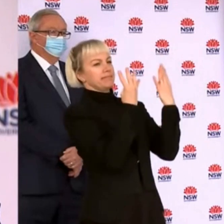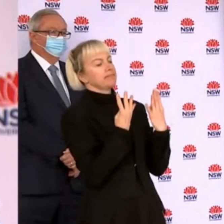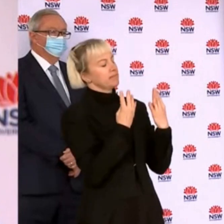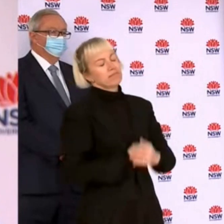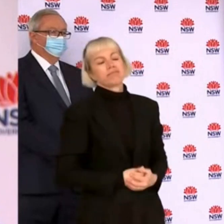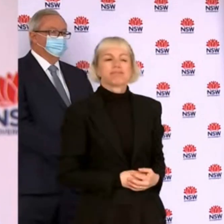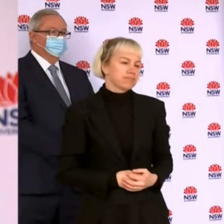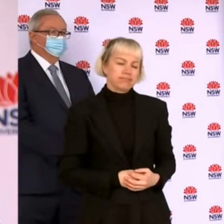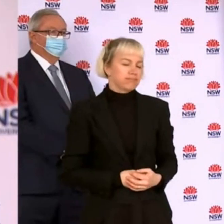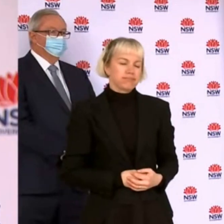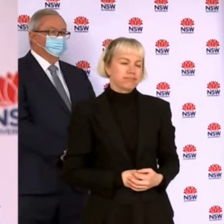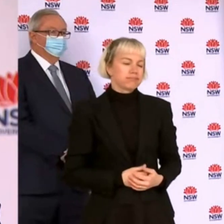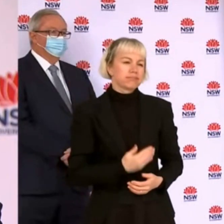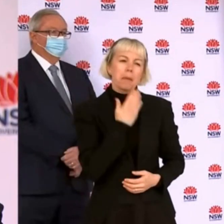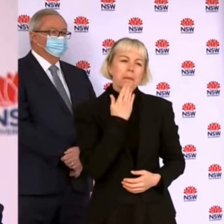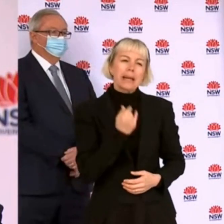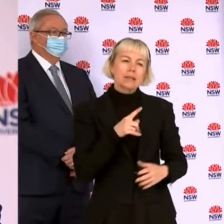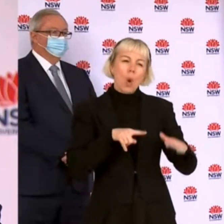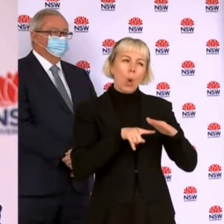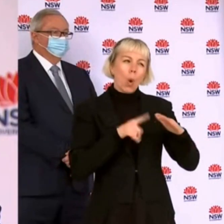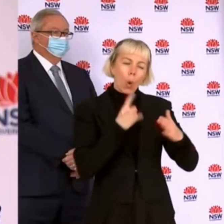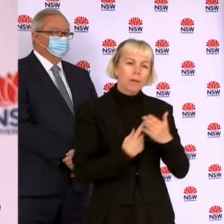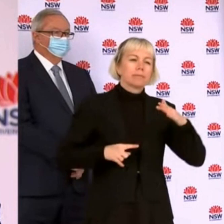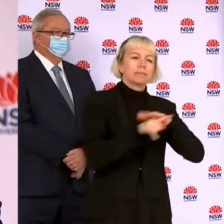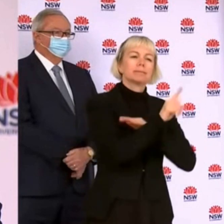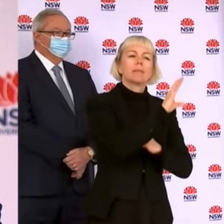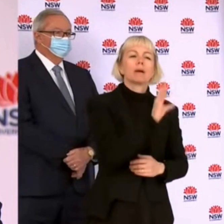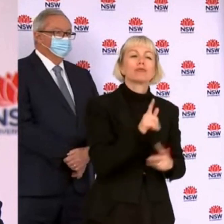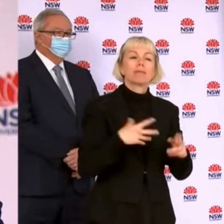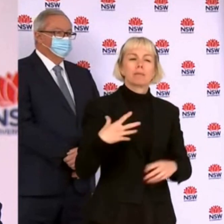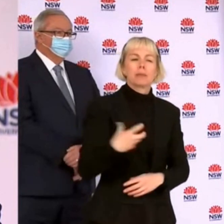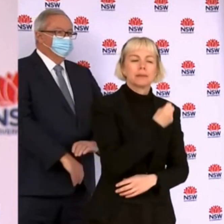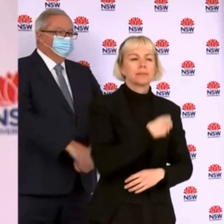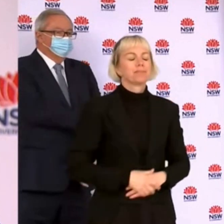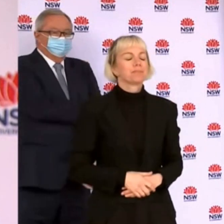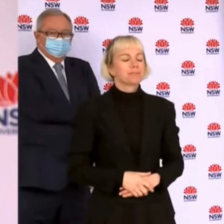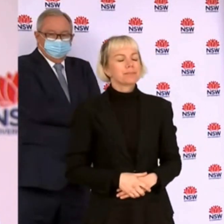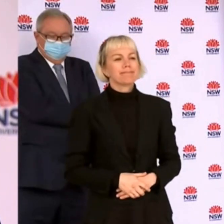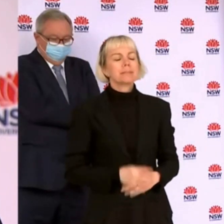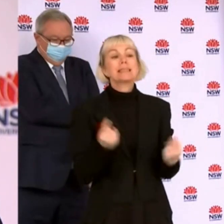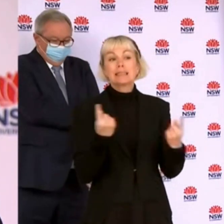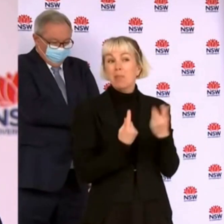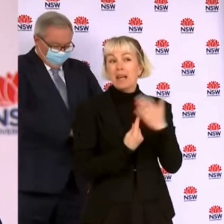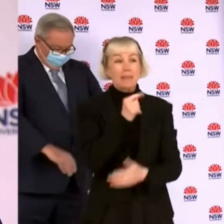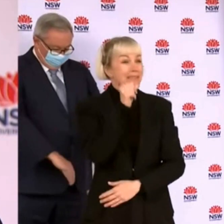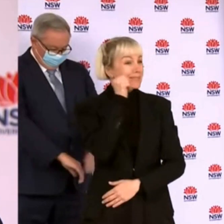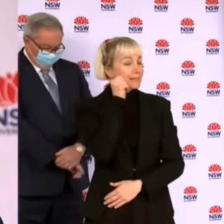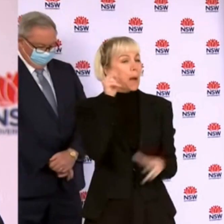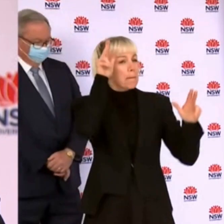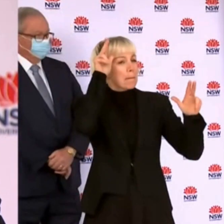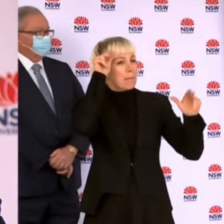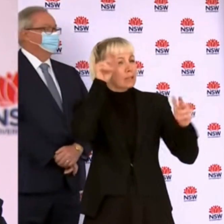reasonable excuse. I want to also highlight an incident that occurred yesterday at a Bunnings store